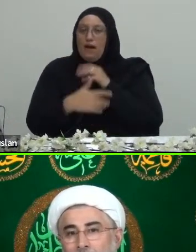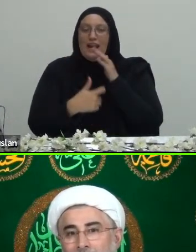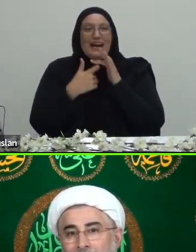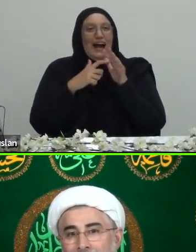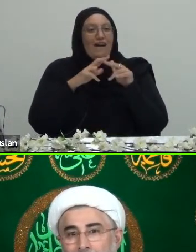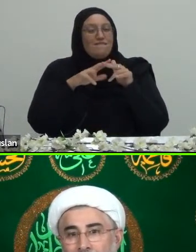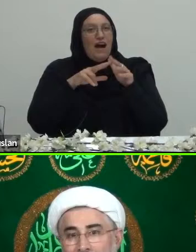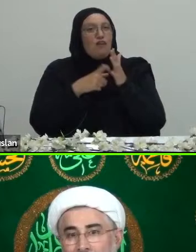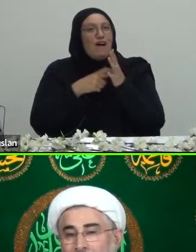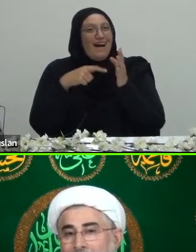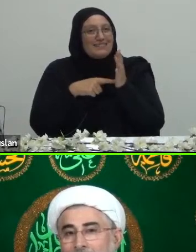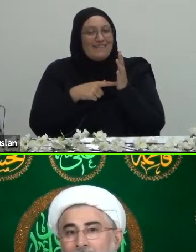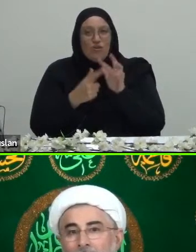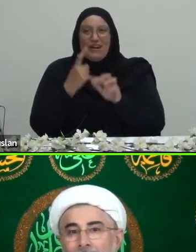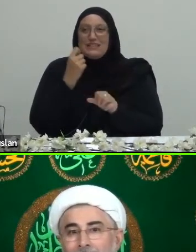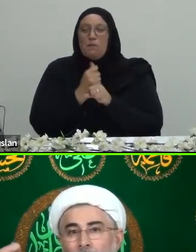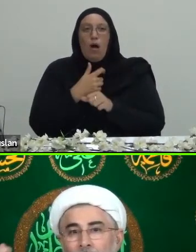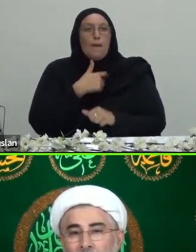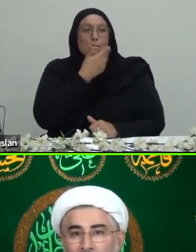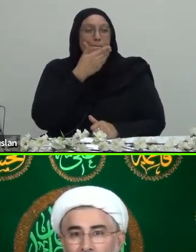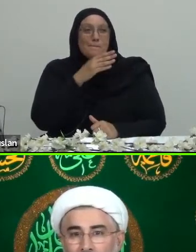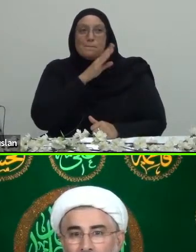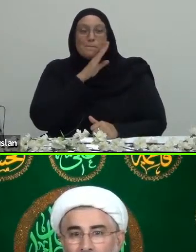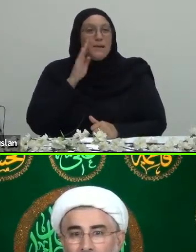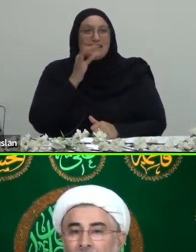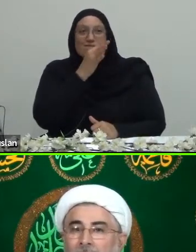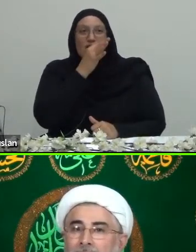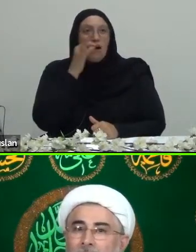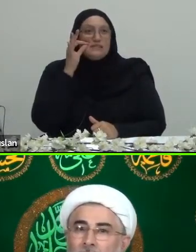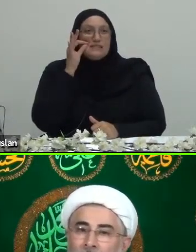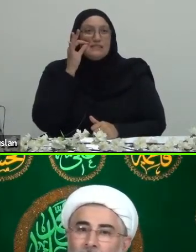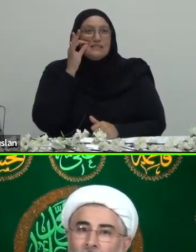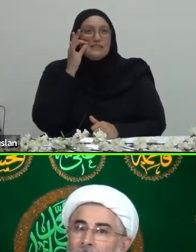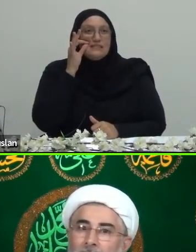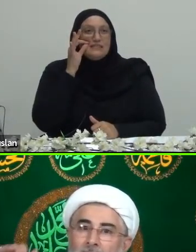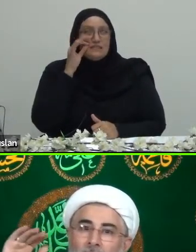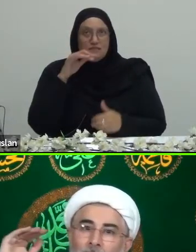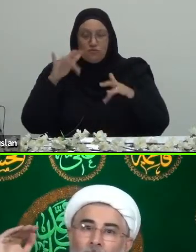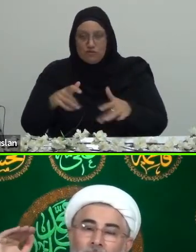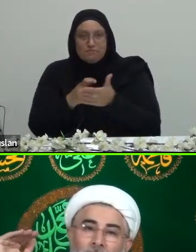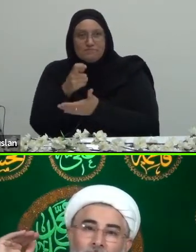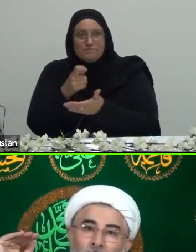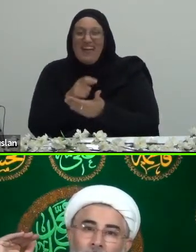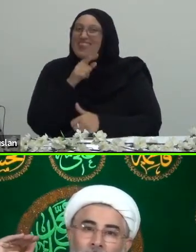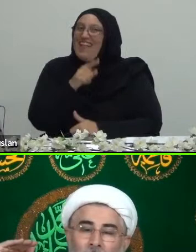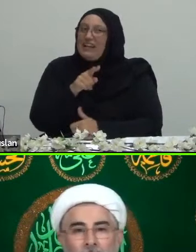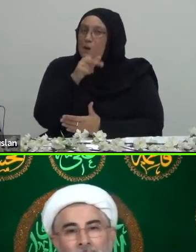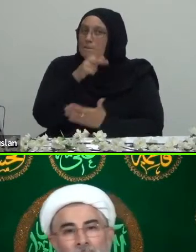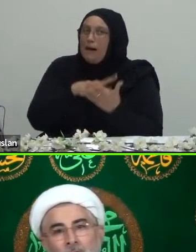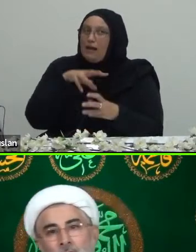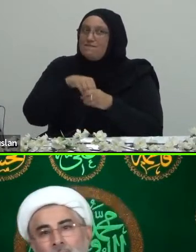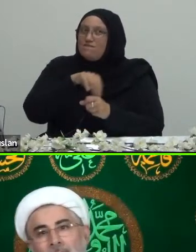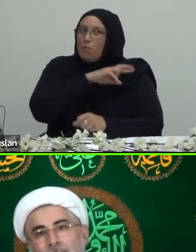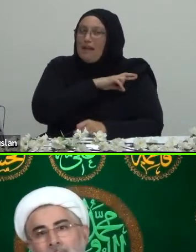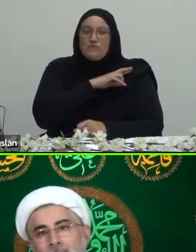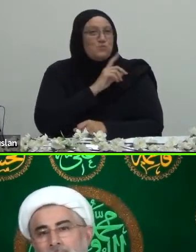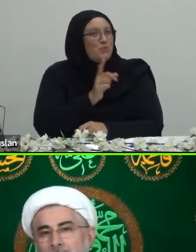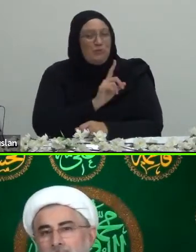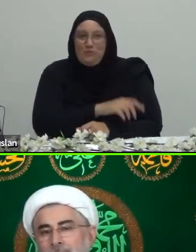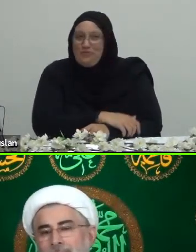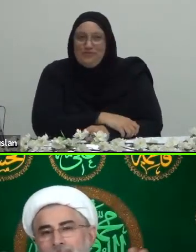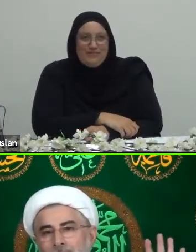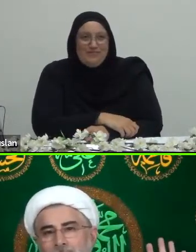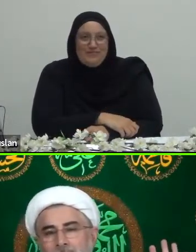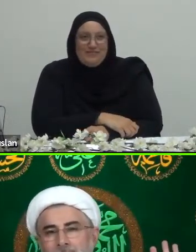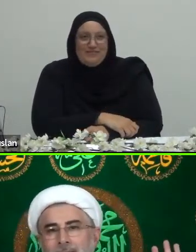some lapse fasting that I had to pay kafara on it. This kafara is not part of the obligation. So the heirs can